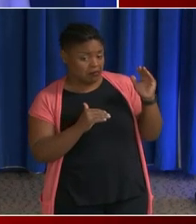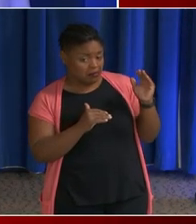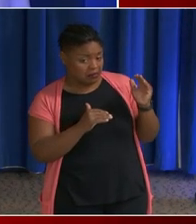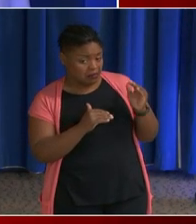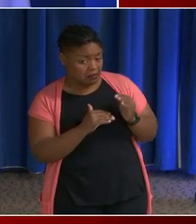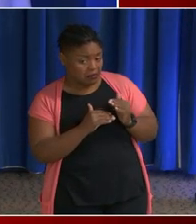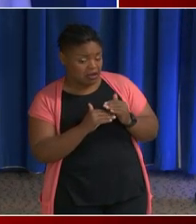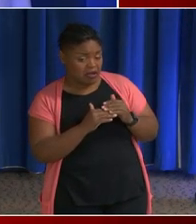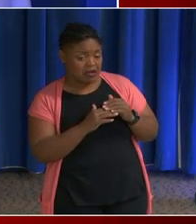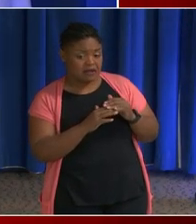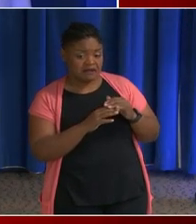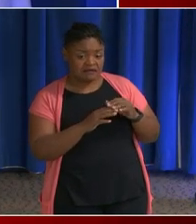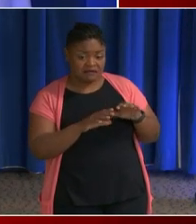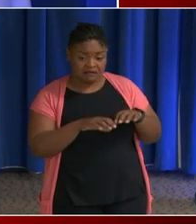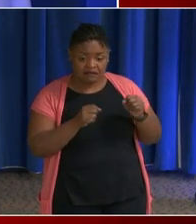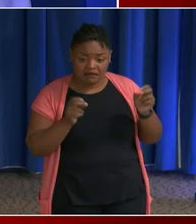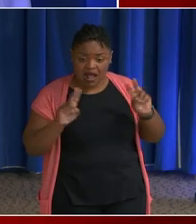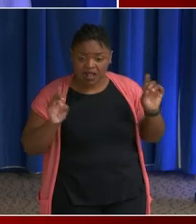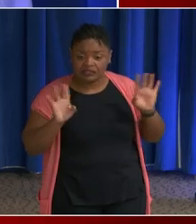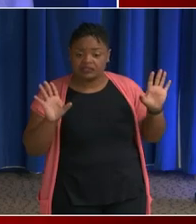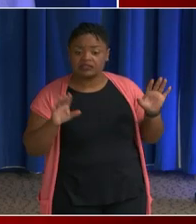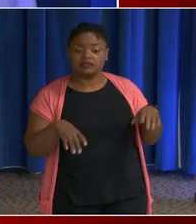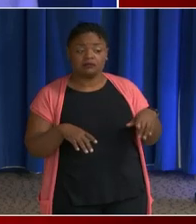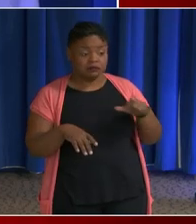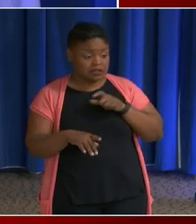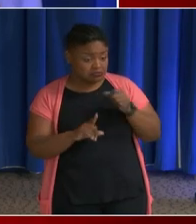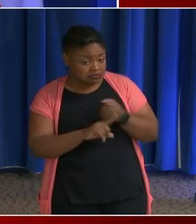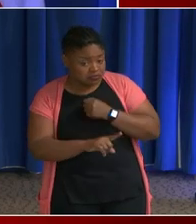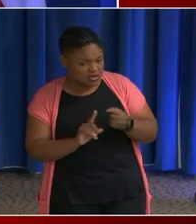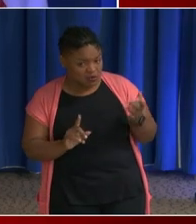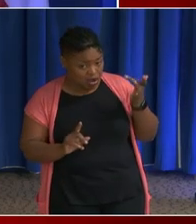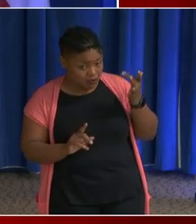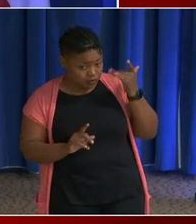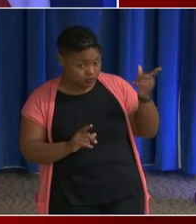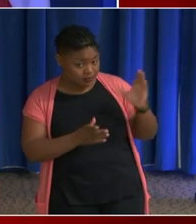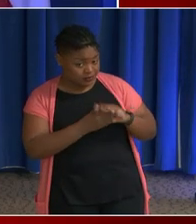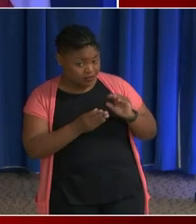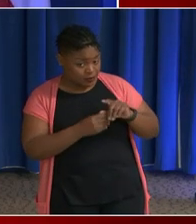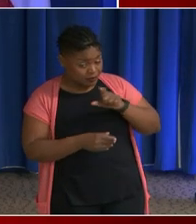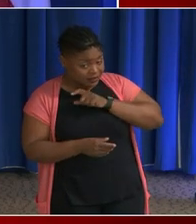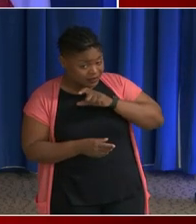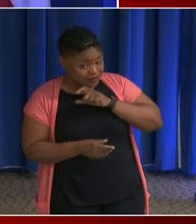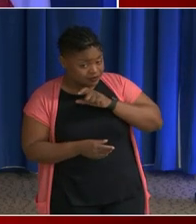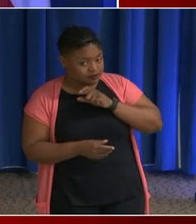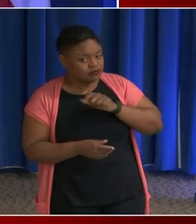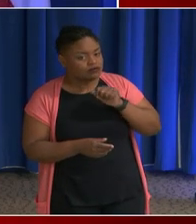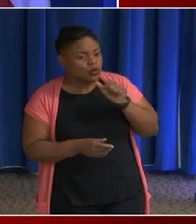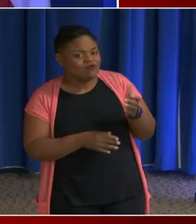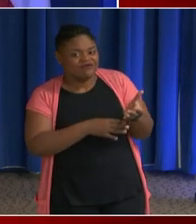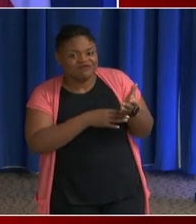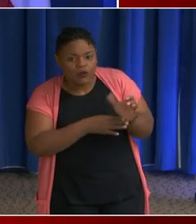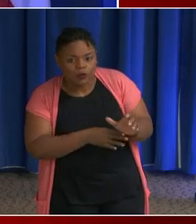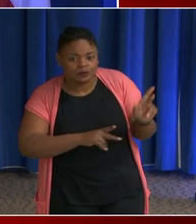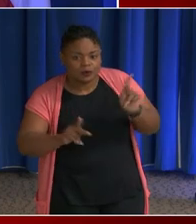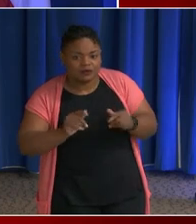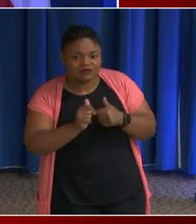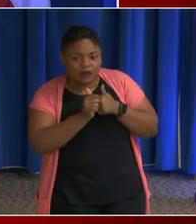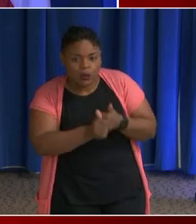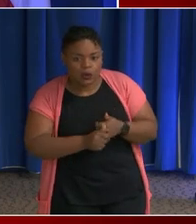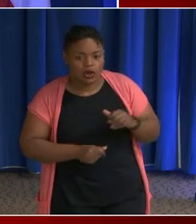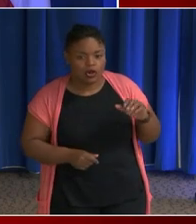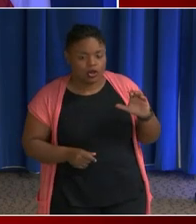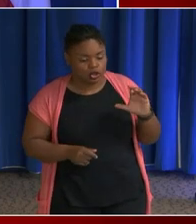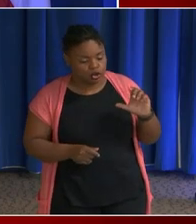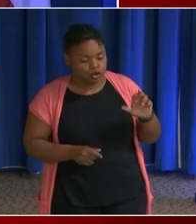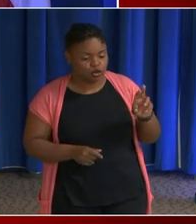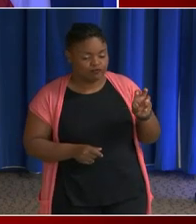it because you directed police not to forcibly enforce the curfews, and when they were enforced, and signal to the